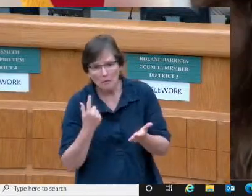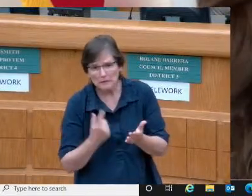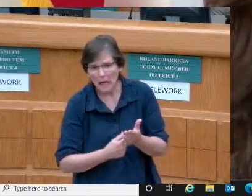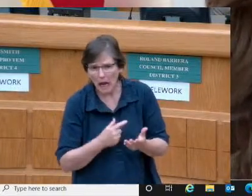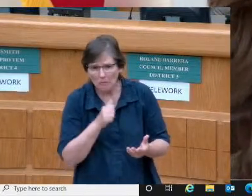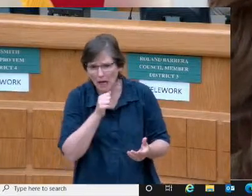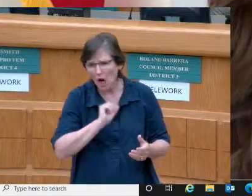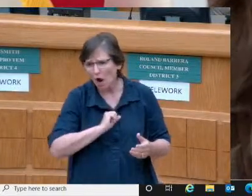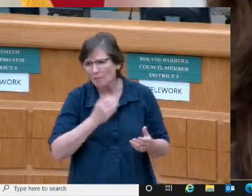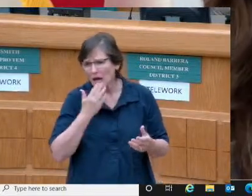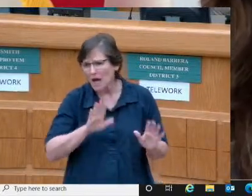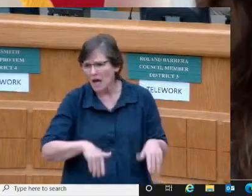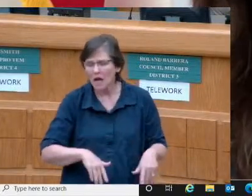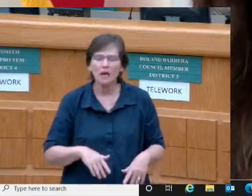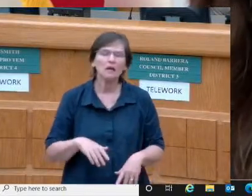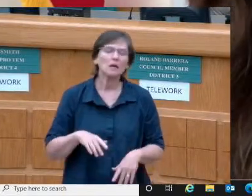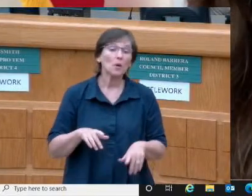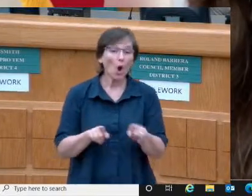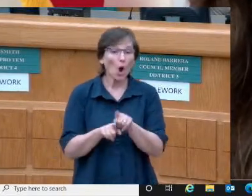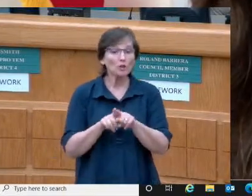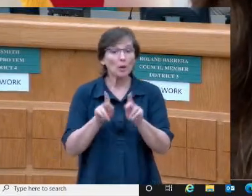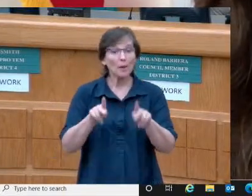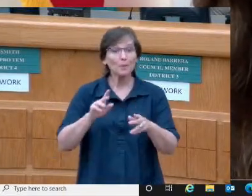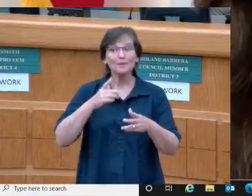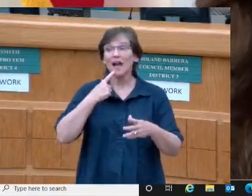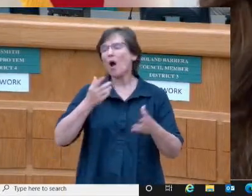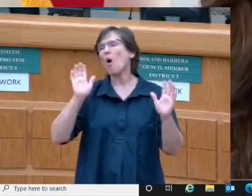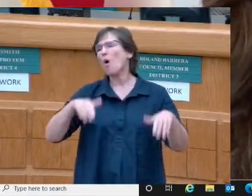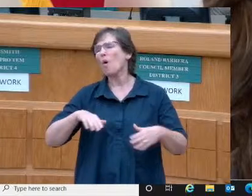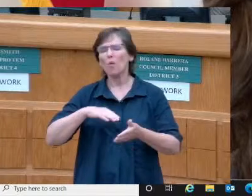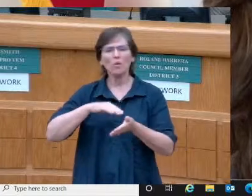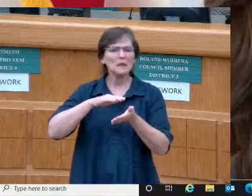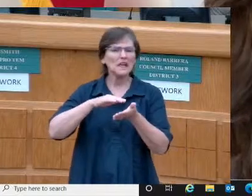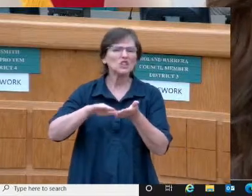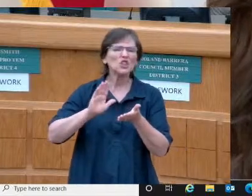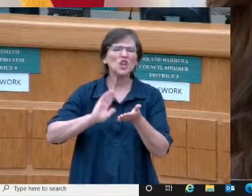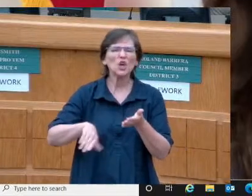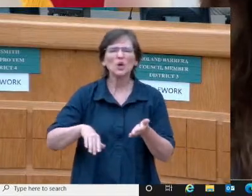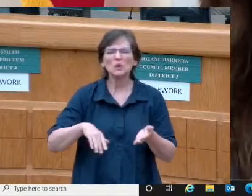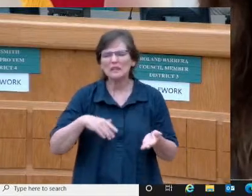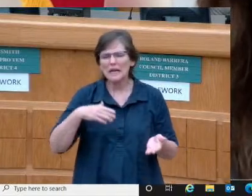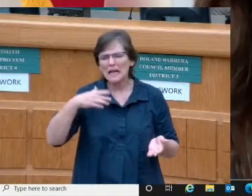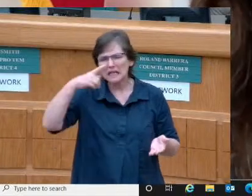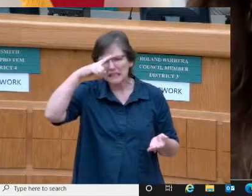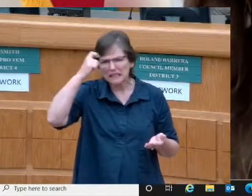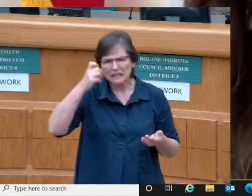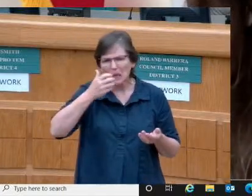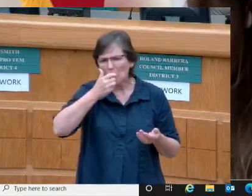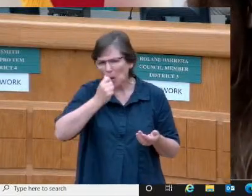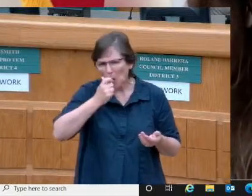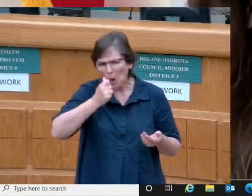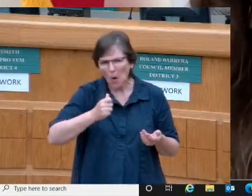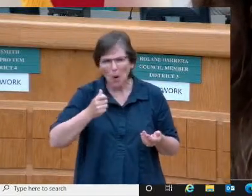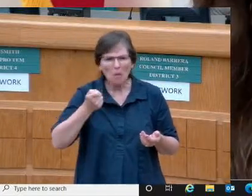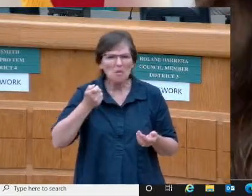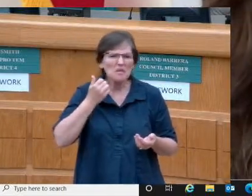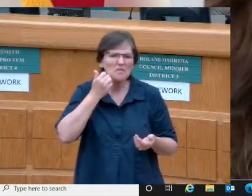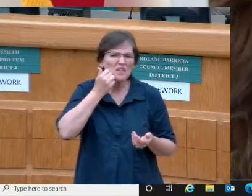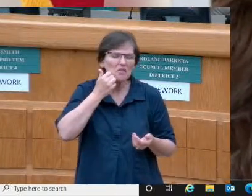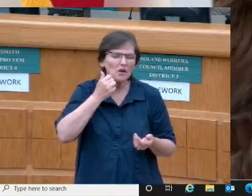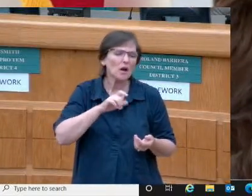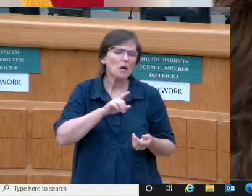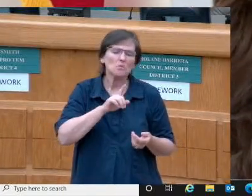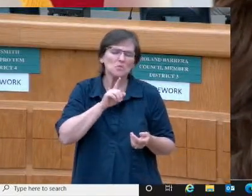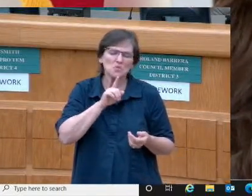just a summer cold. And pretty much everybody has that once in a while, a little bit of fever. I'm sure it's not COVID.